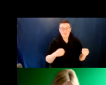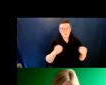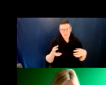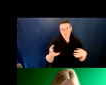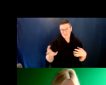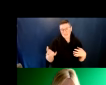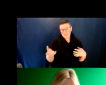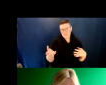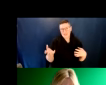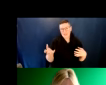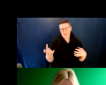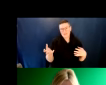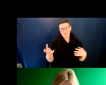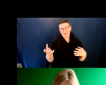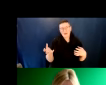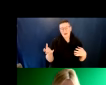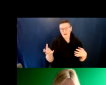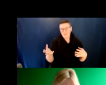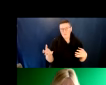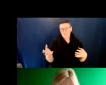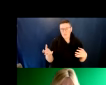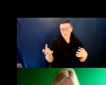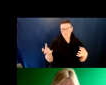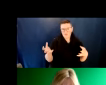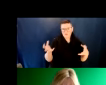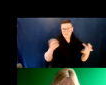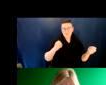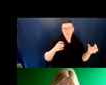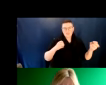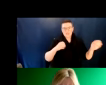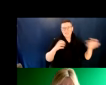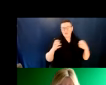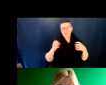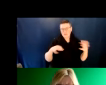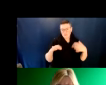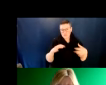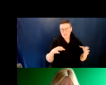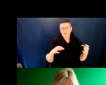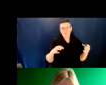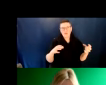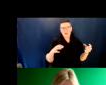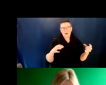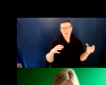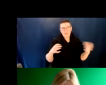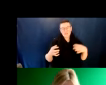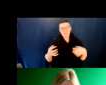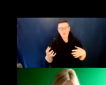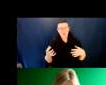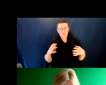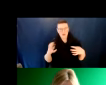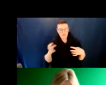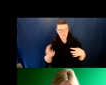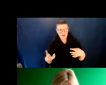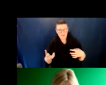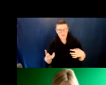concept of embodiment is this idea that the physical and sensory things we perceive are linked to the way